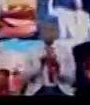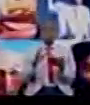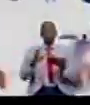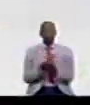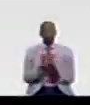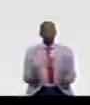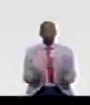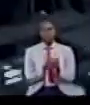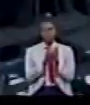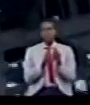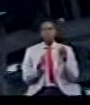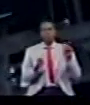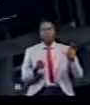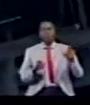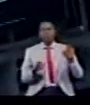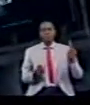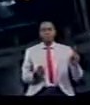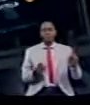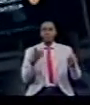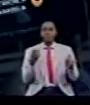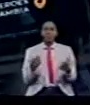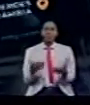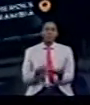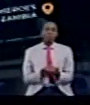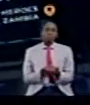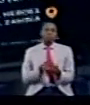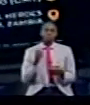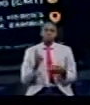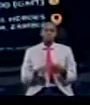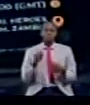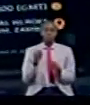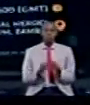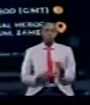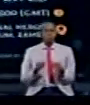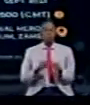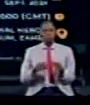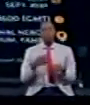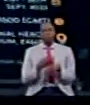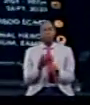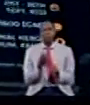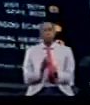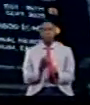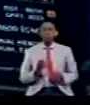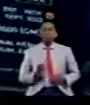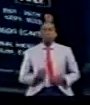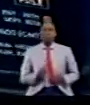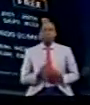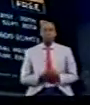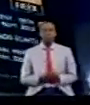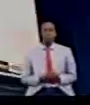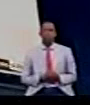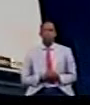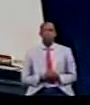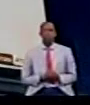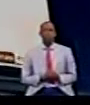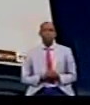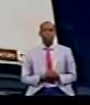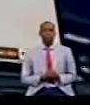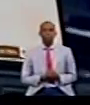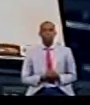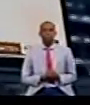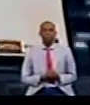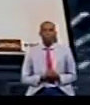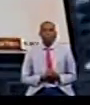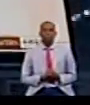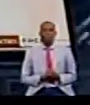the houses, story building, all those duplexes, all those mansions, everything quick because of